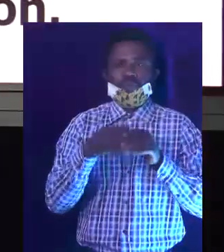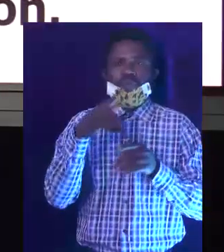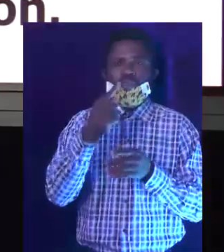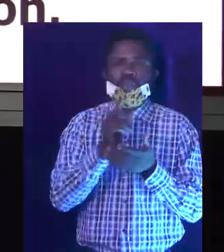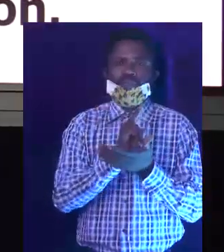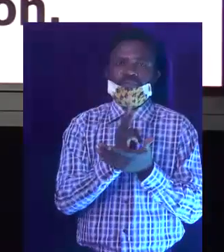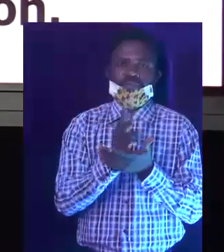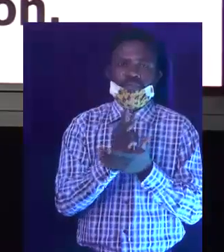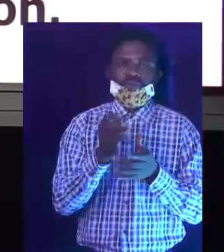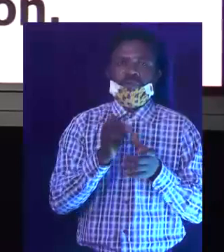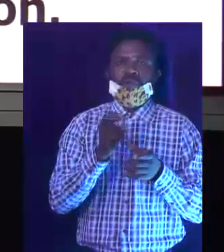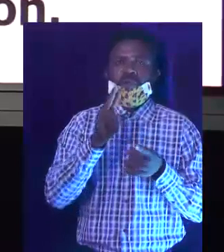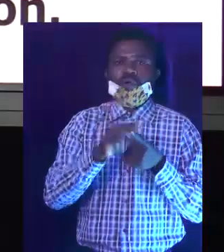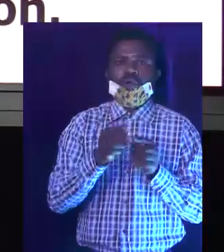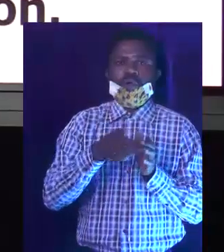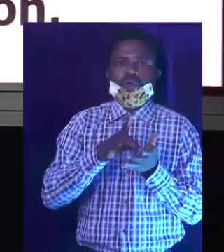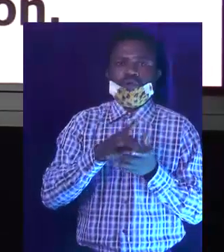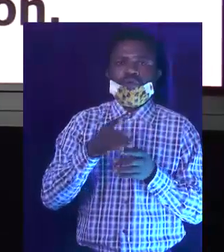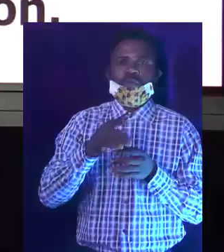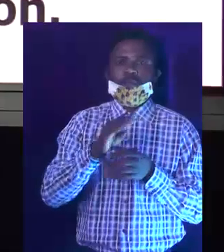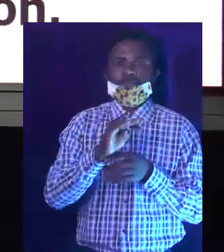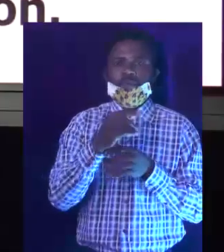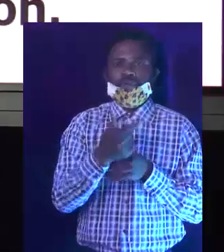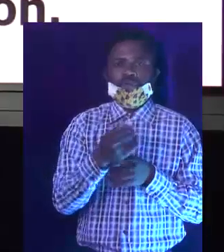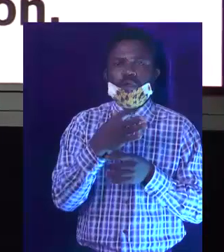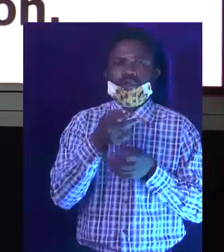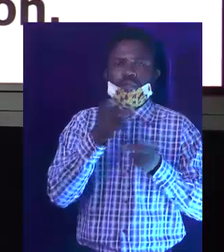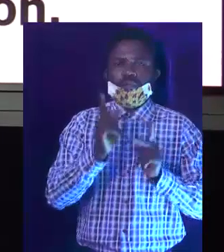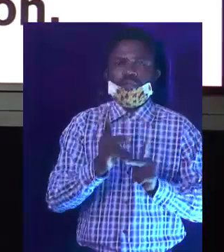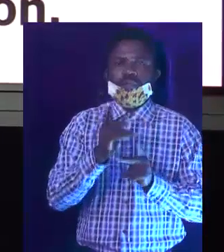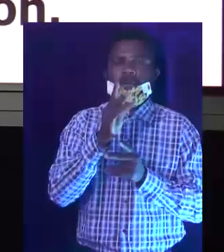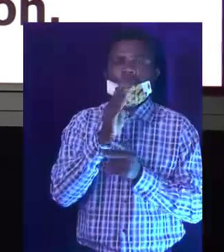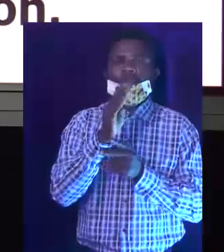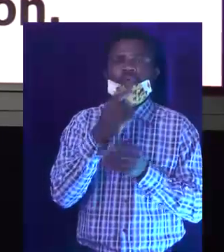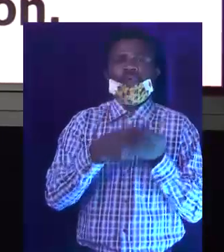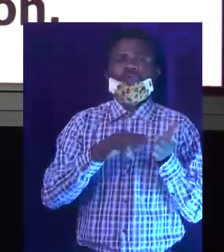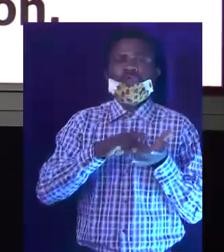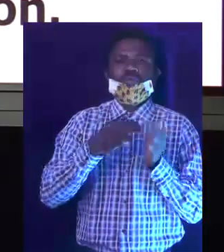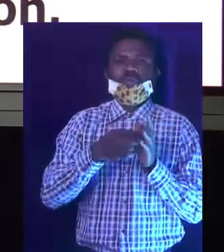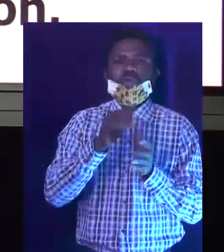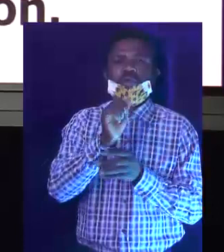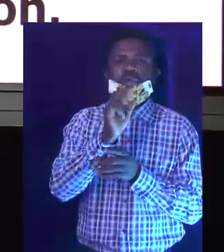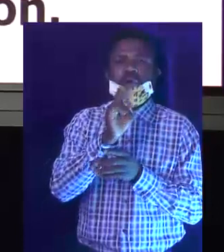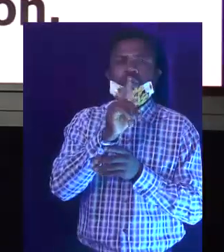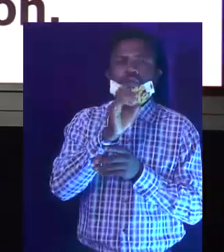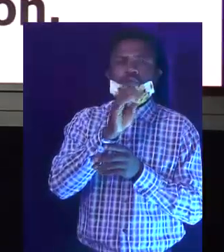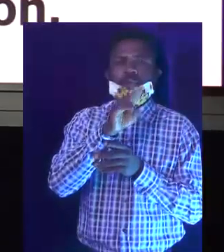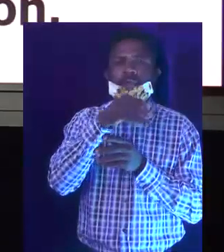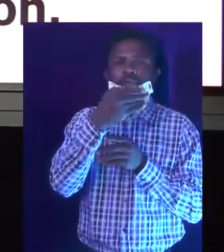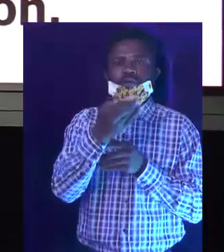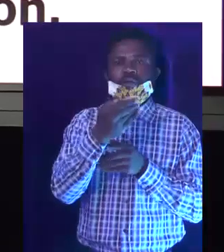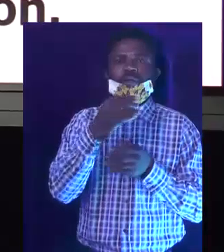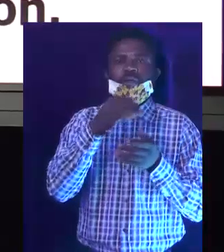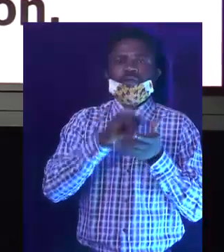biography, the video, or an autobiography by the person. Now, what do I mean by the autobiography by